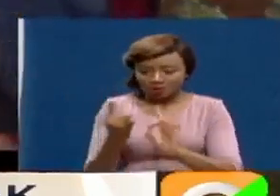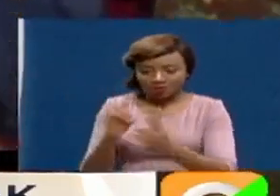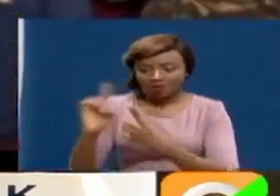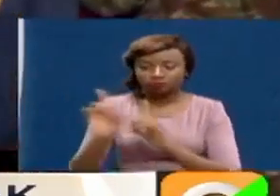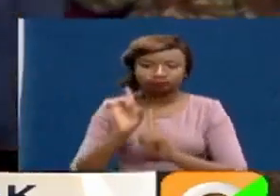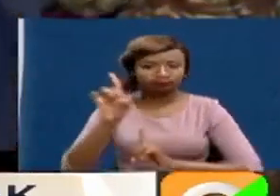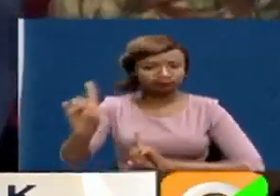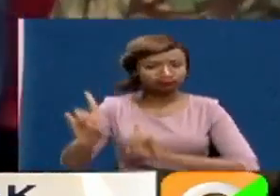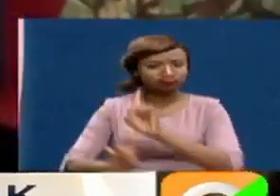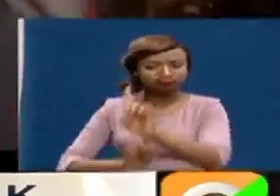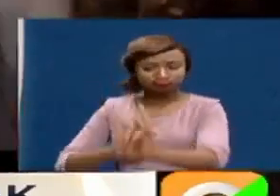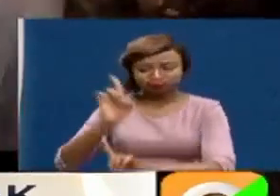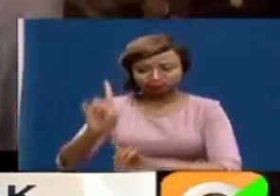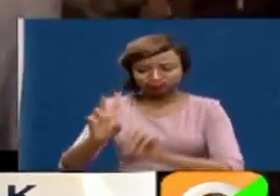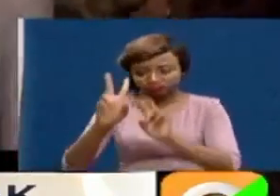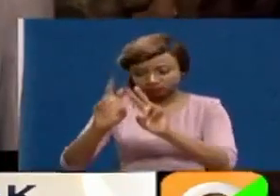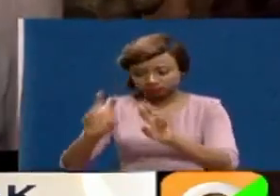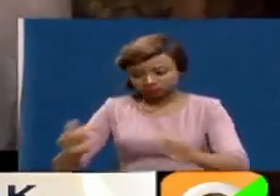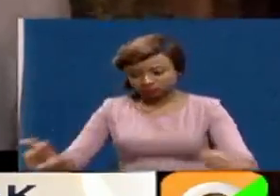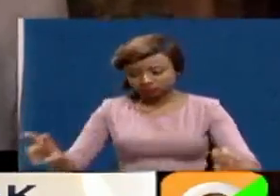frisked them.